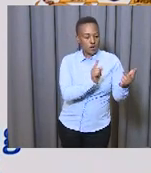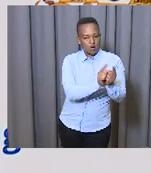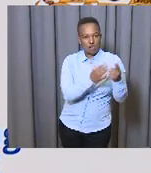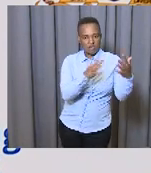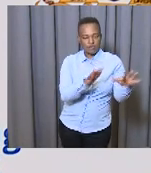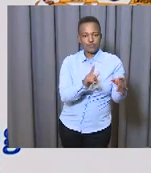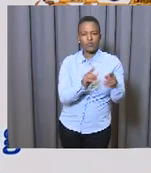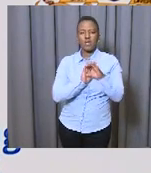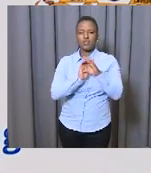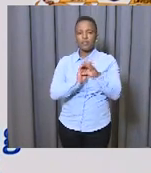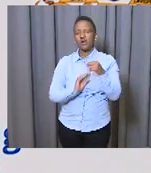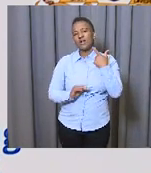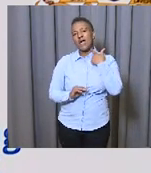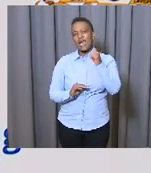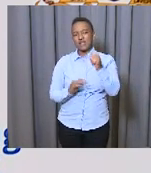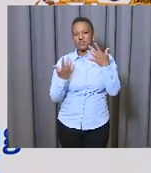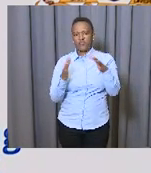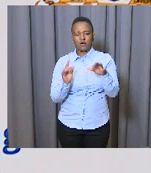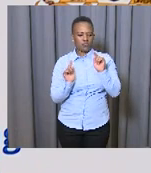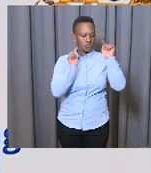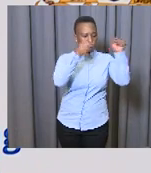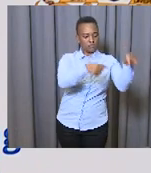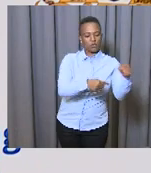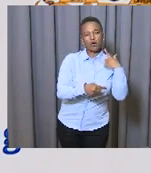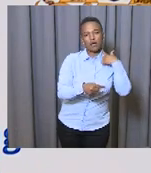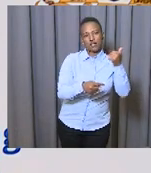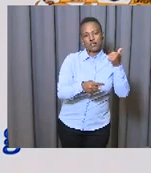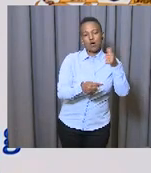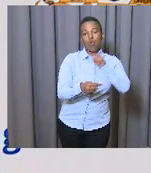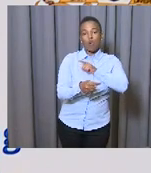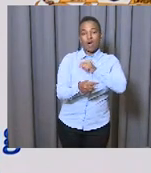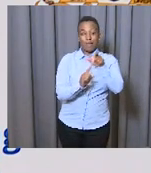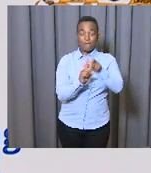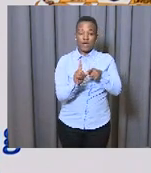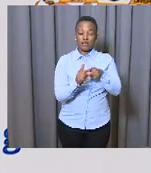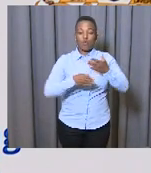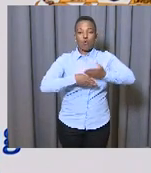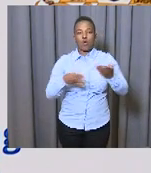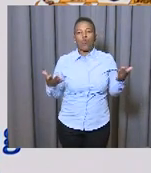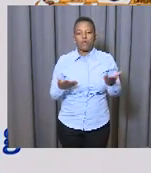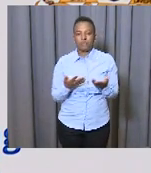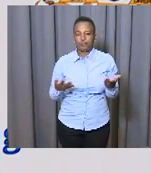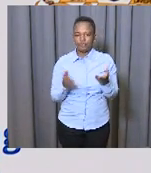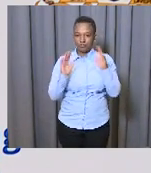Alexandra case that got us to go to Alexandra was somebody who worked in a company